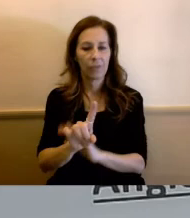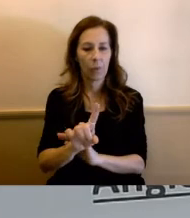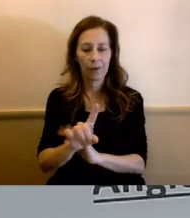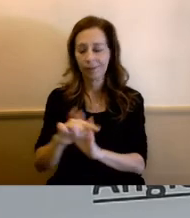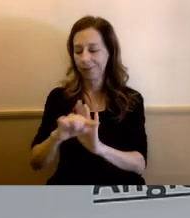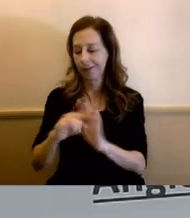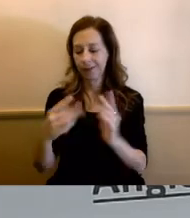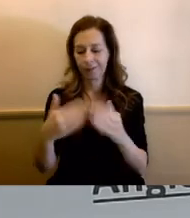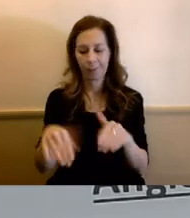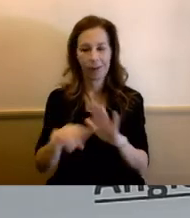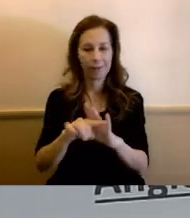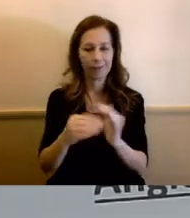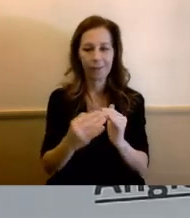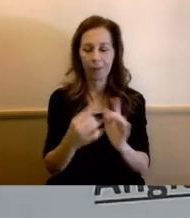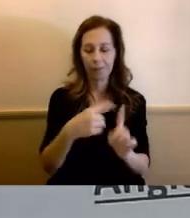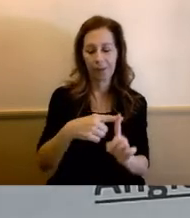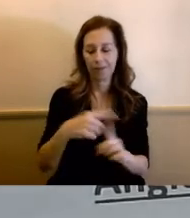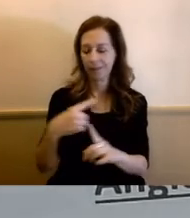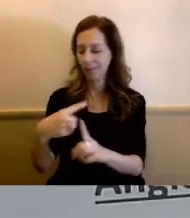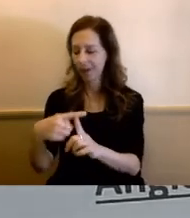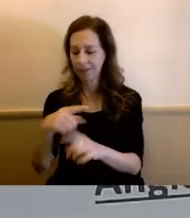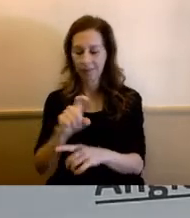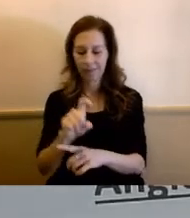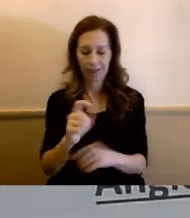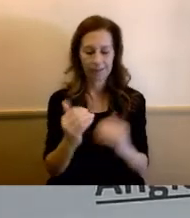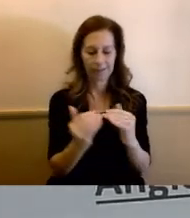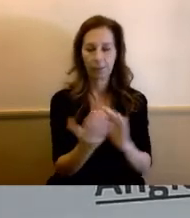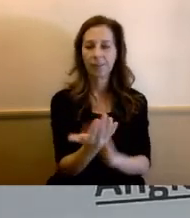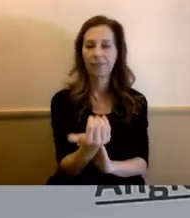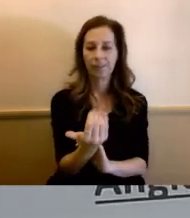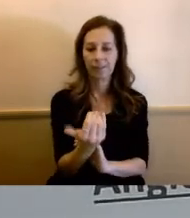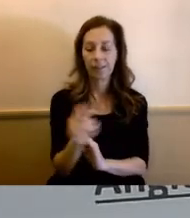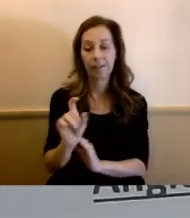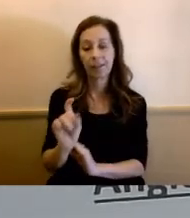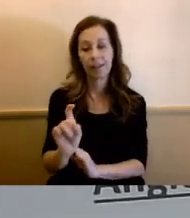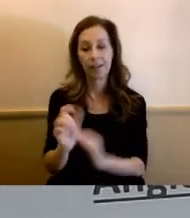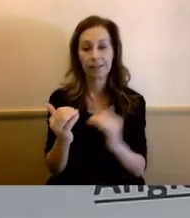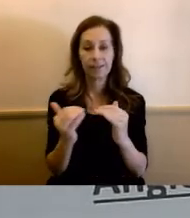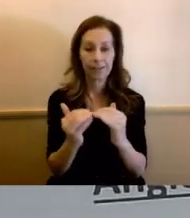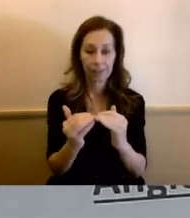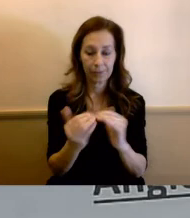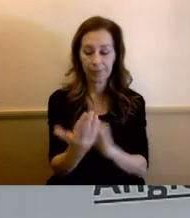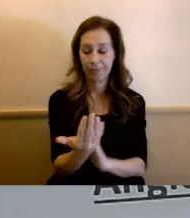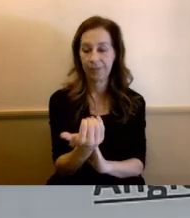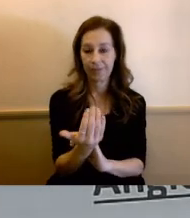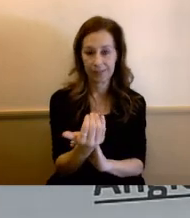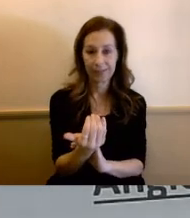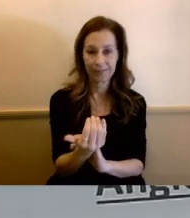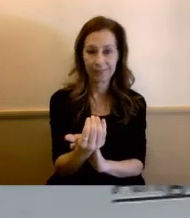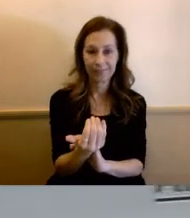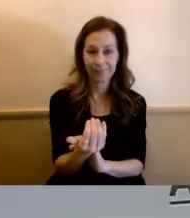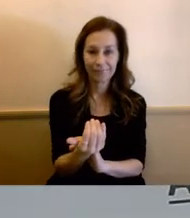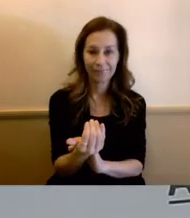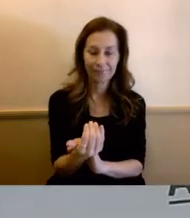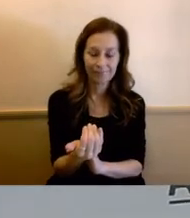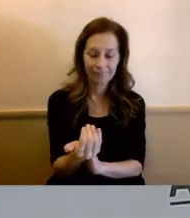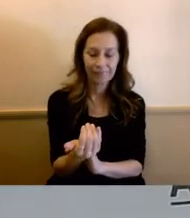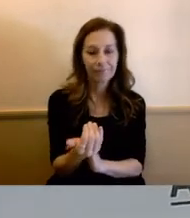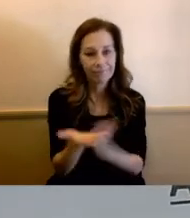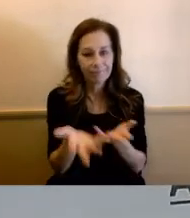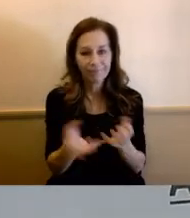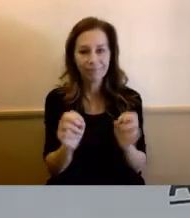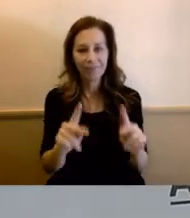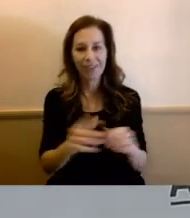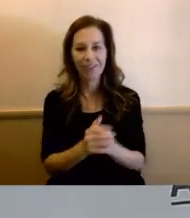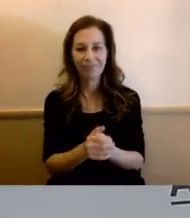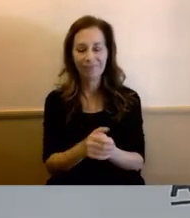x equals 15. So x equals 15. There we go. We just found the value of